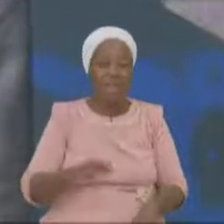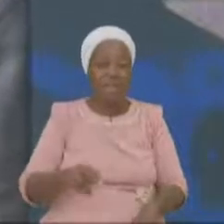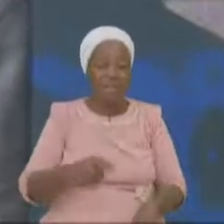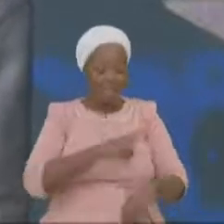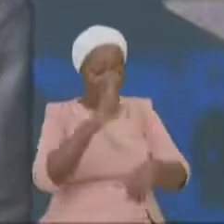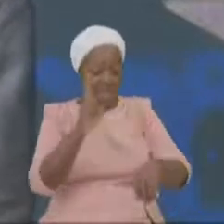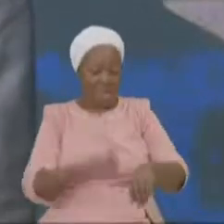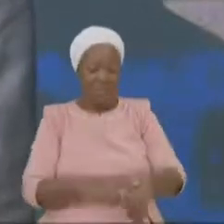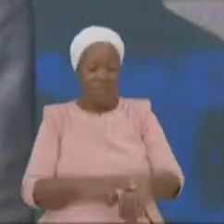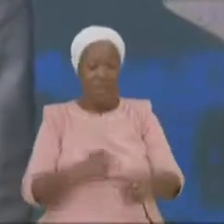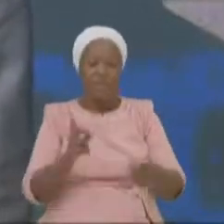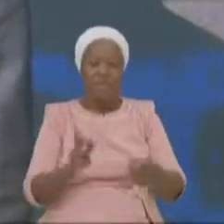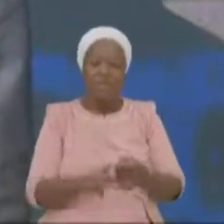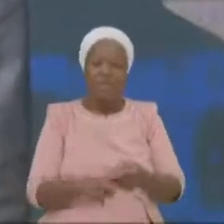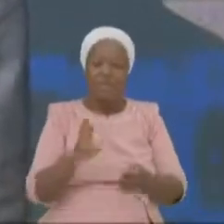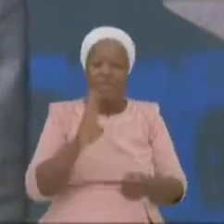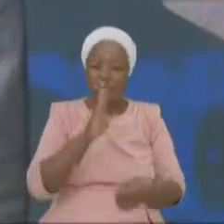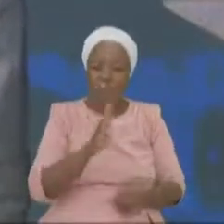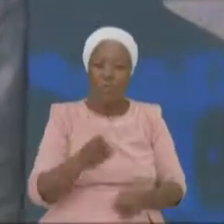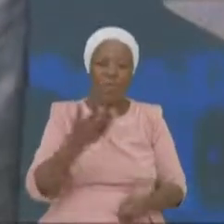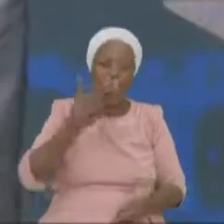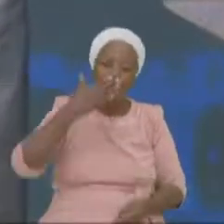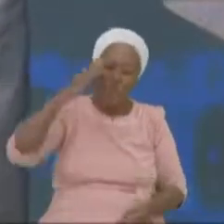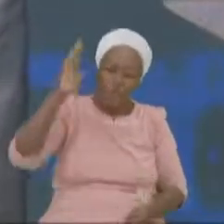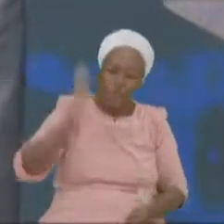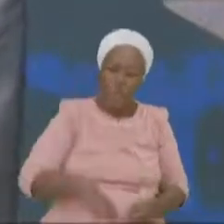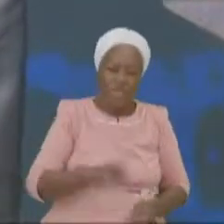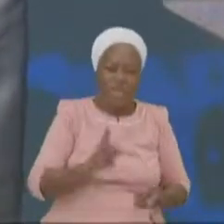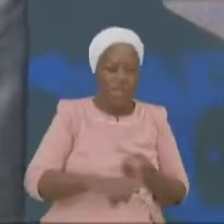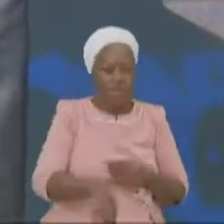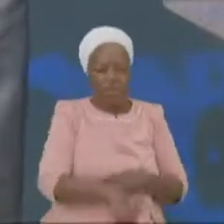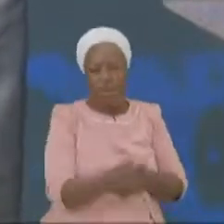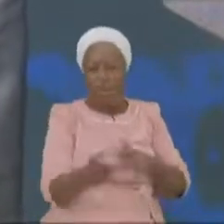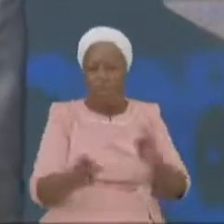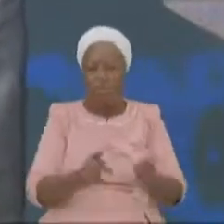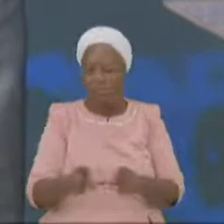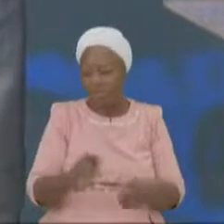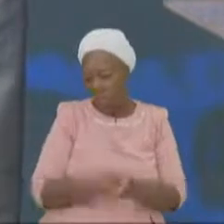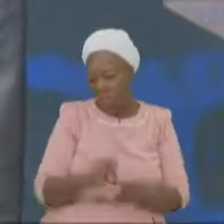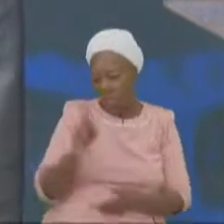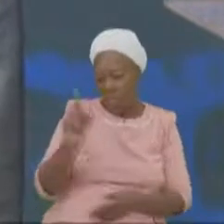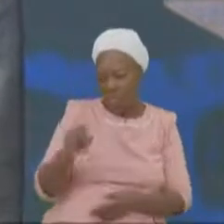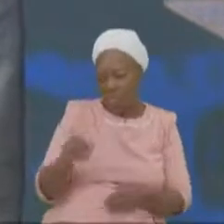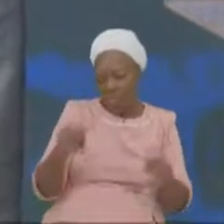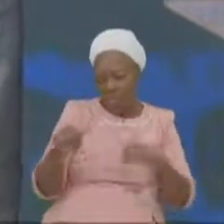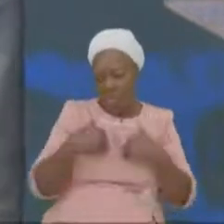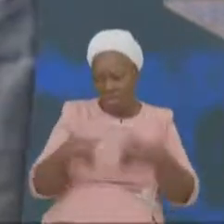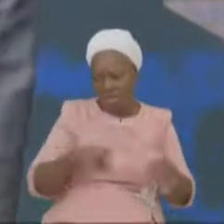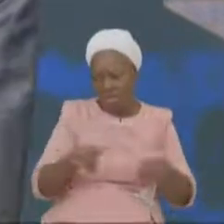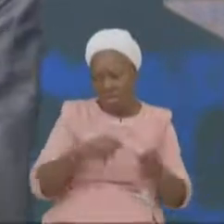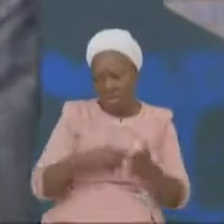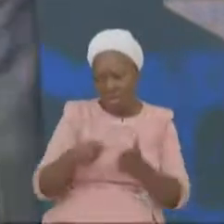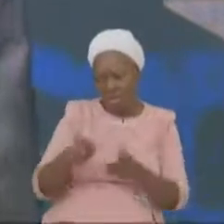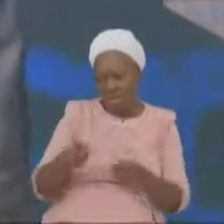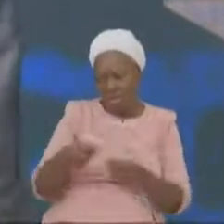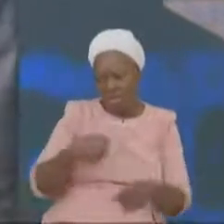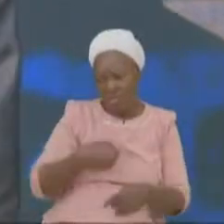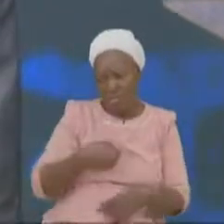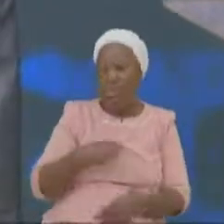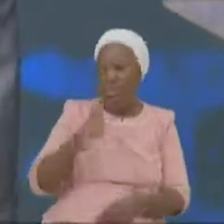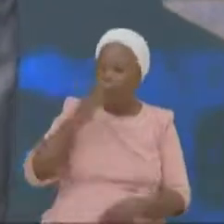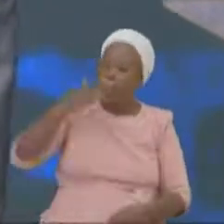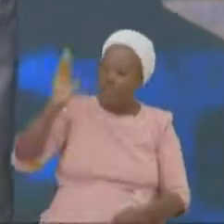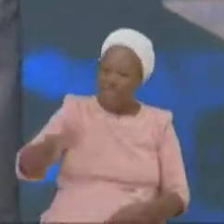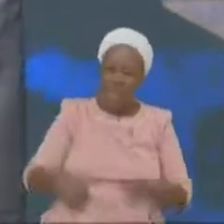to other people. That one has done that, cruel to her. That one has said